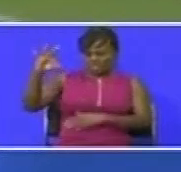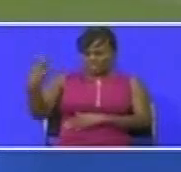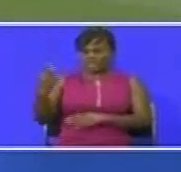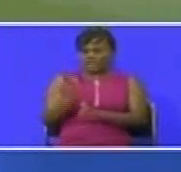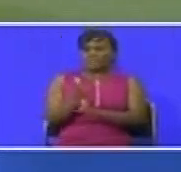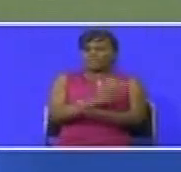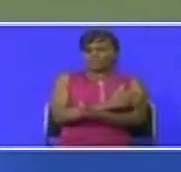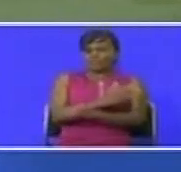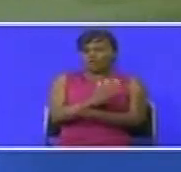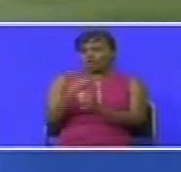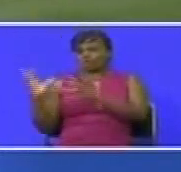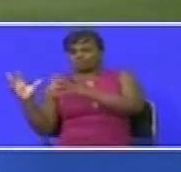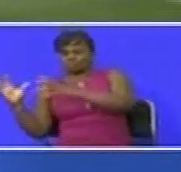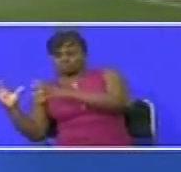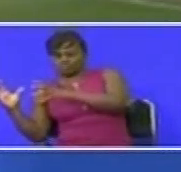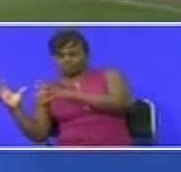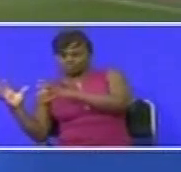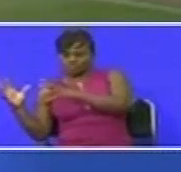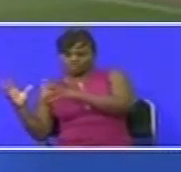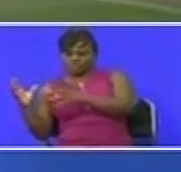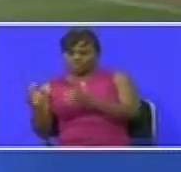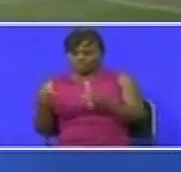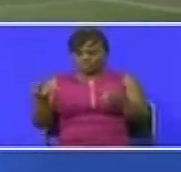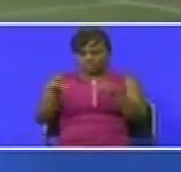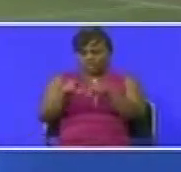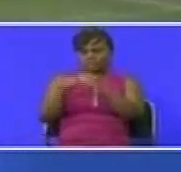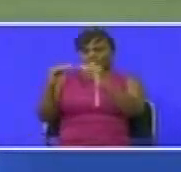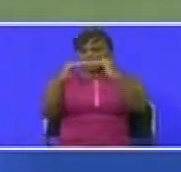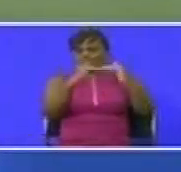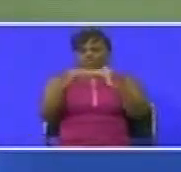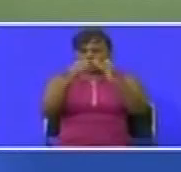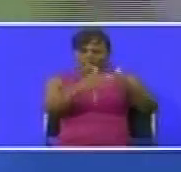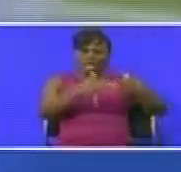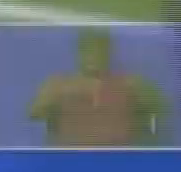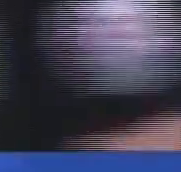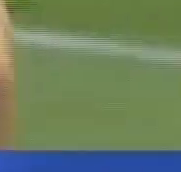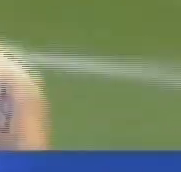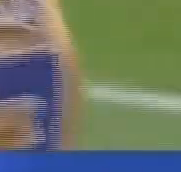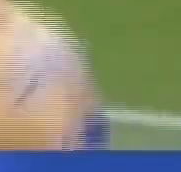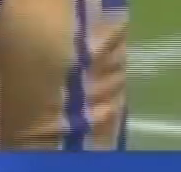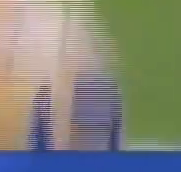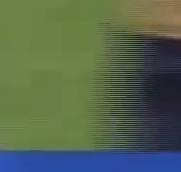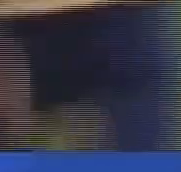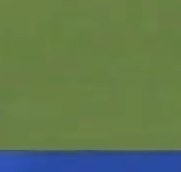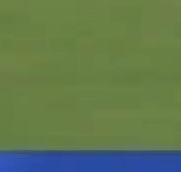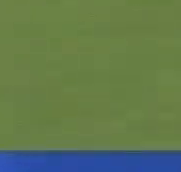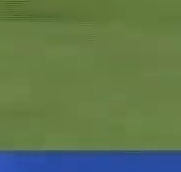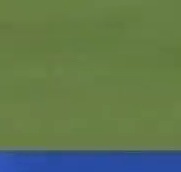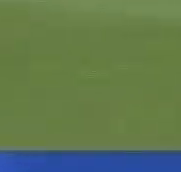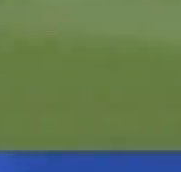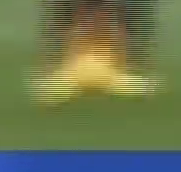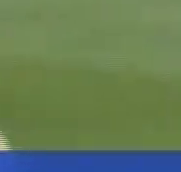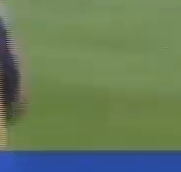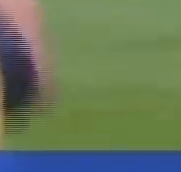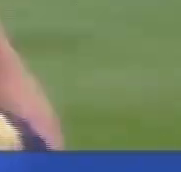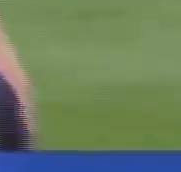kabla ya mlinzi Laurent Koscielny kuisawazisha Arsenal. Strikes. It was a brilliantly created